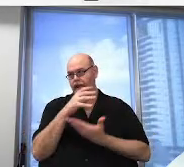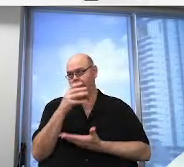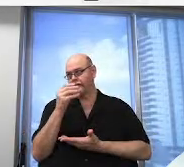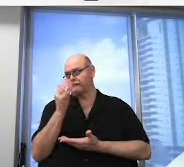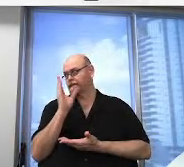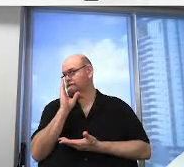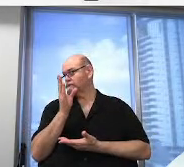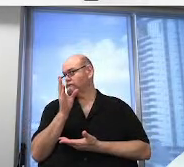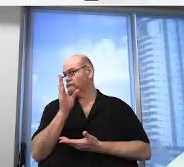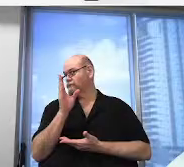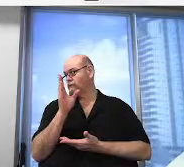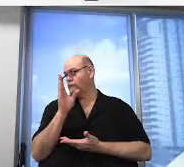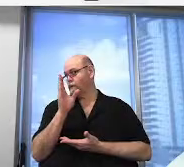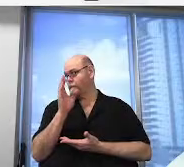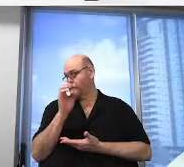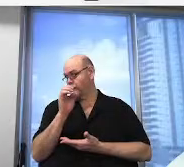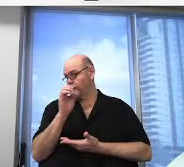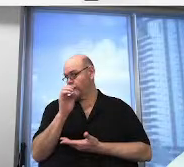is going to be